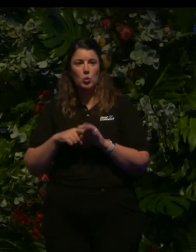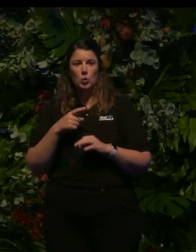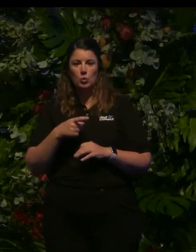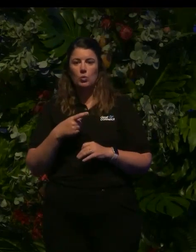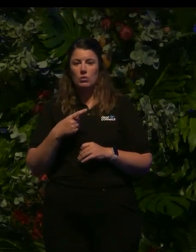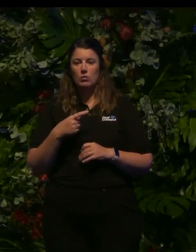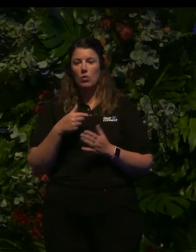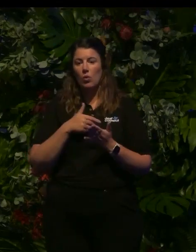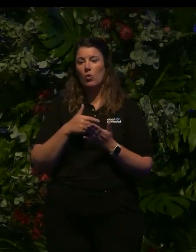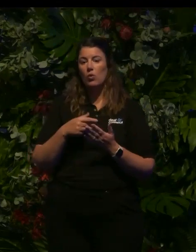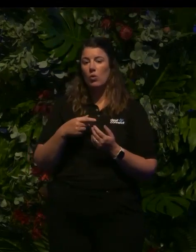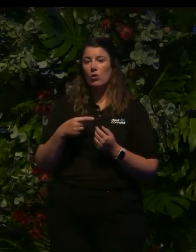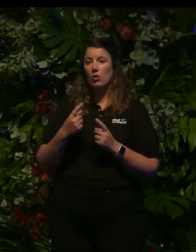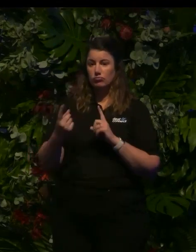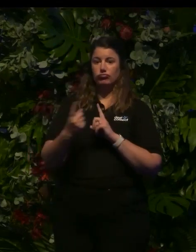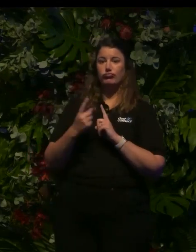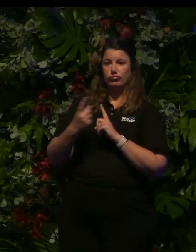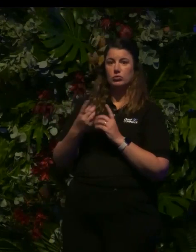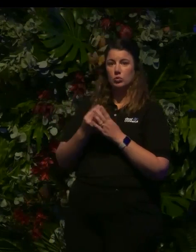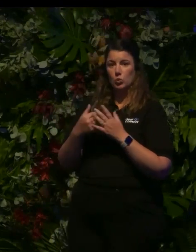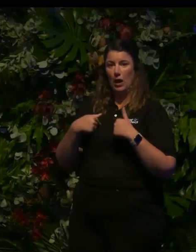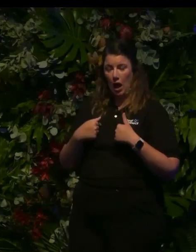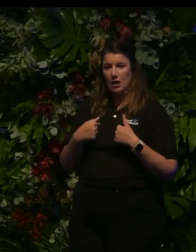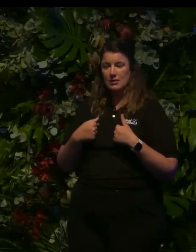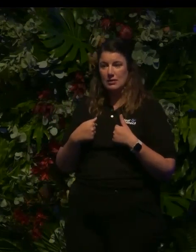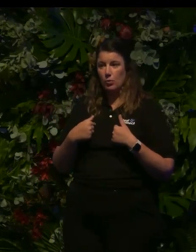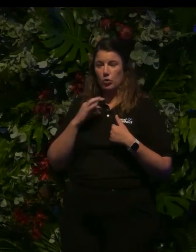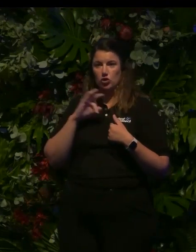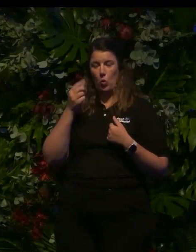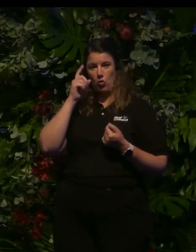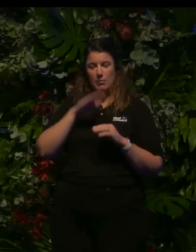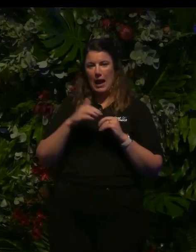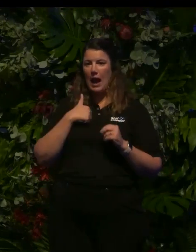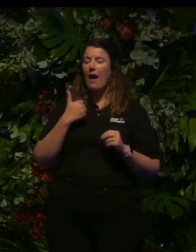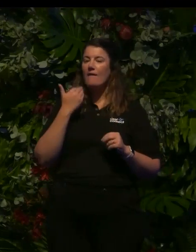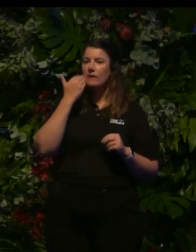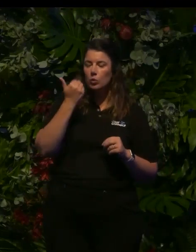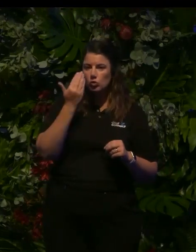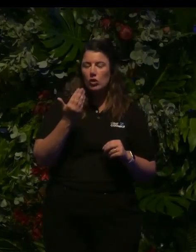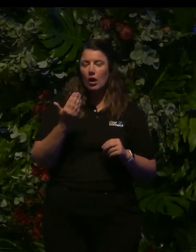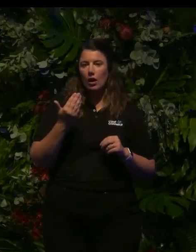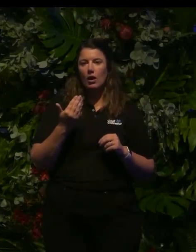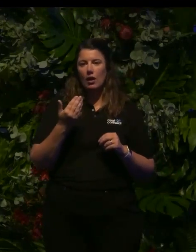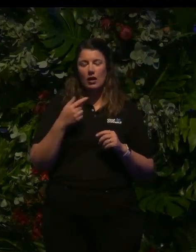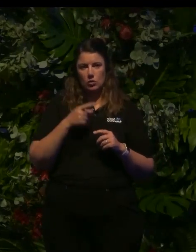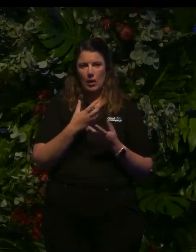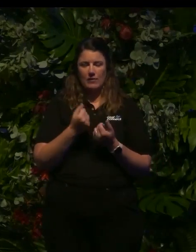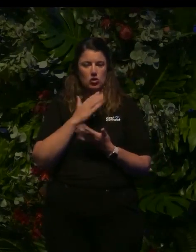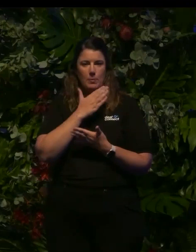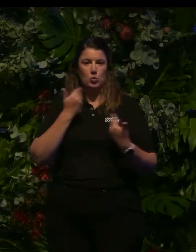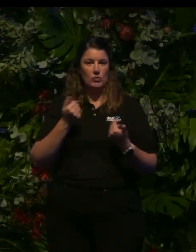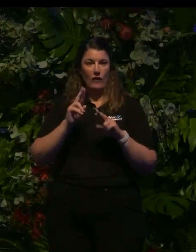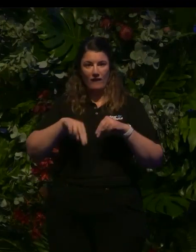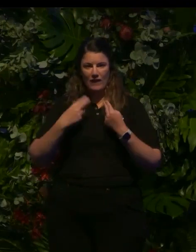that you are inspired. We never think about our future that we can be together and have the child. And you have such a